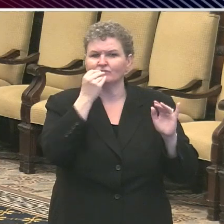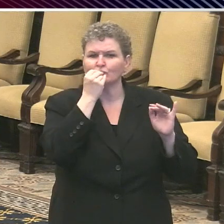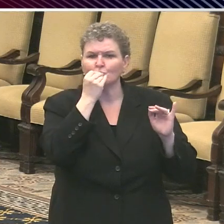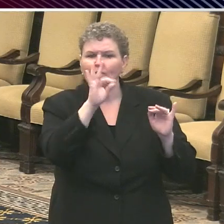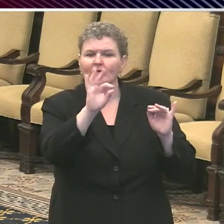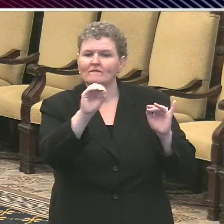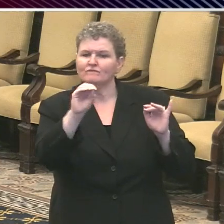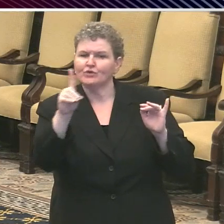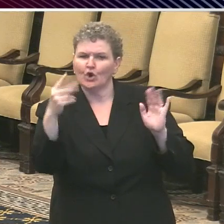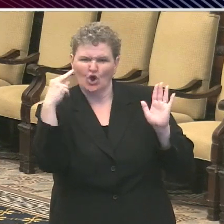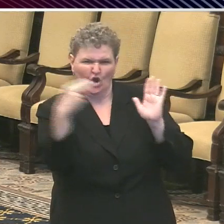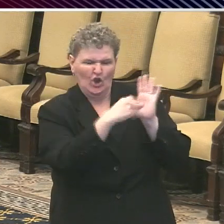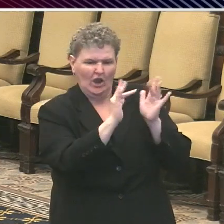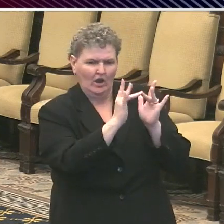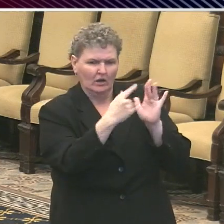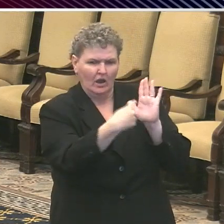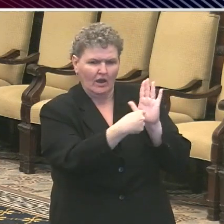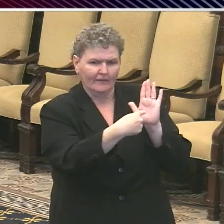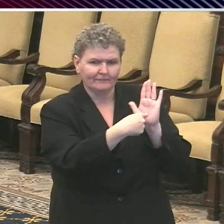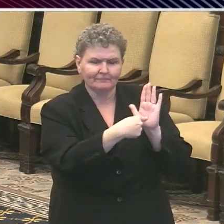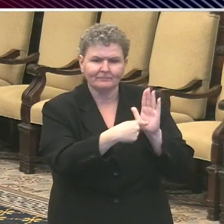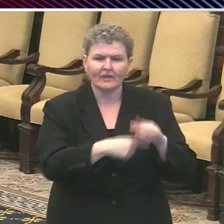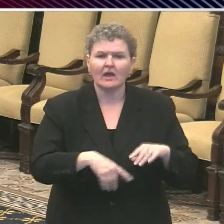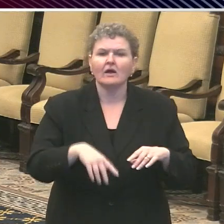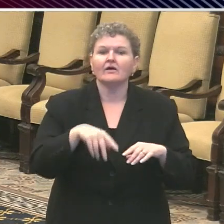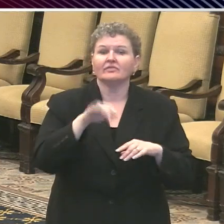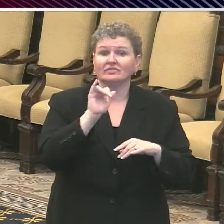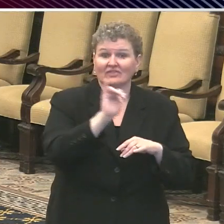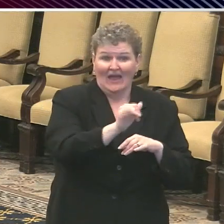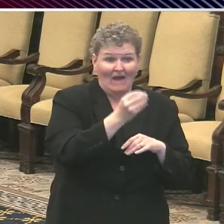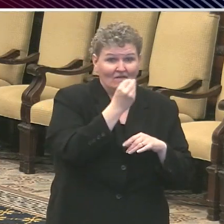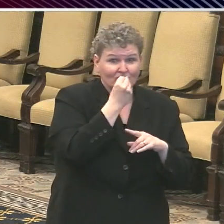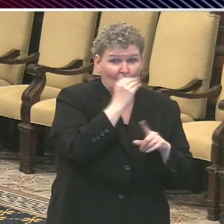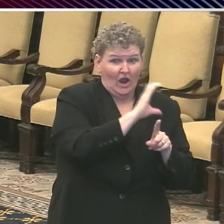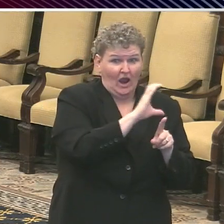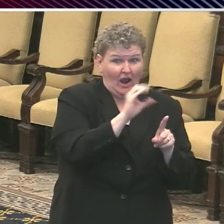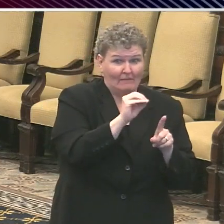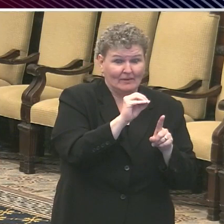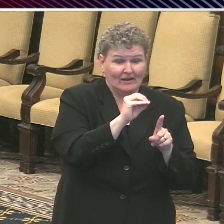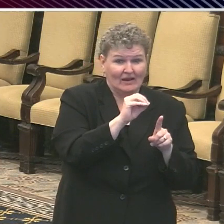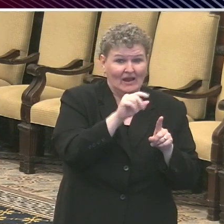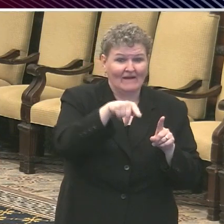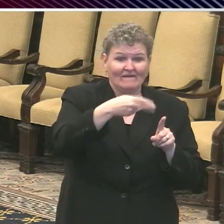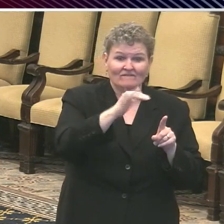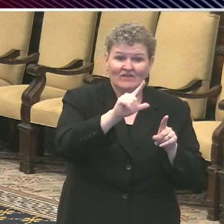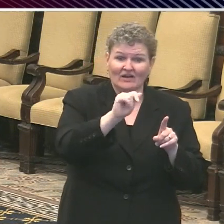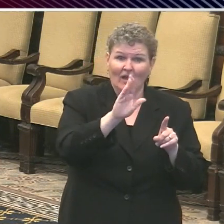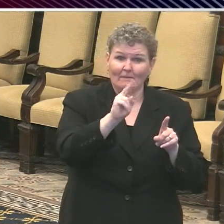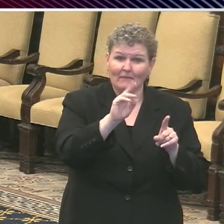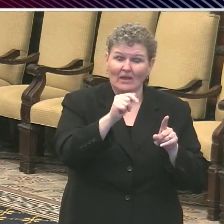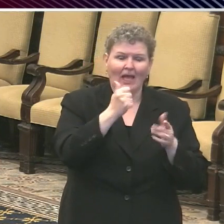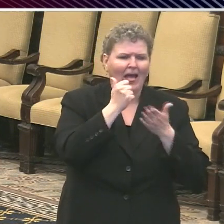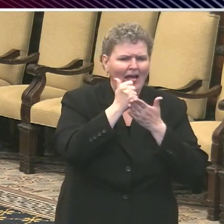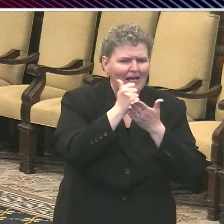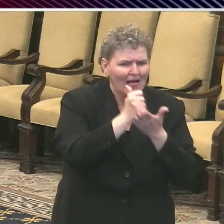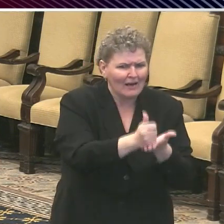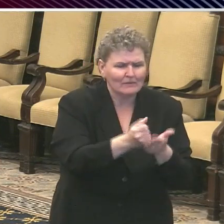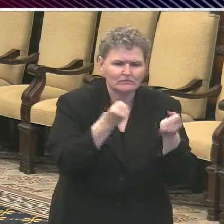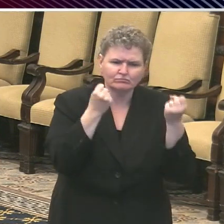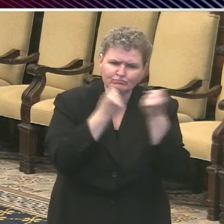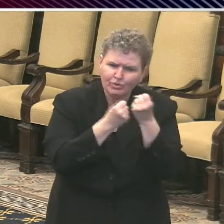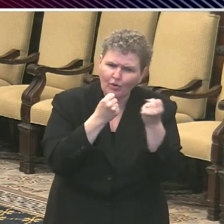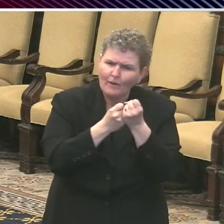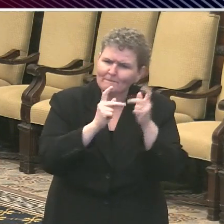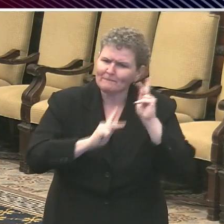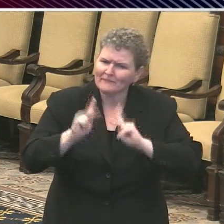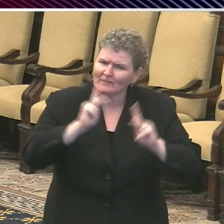phila.gov/food. We are grateful to Philabundance for continuing to respond to hunger in our region, and we're proud to support them in operating the site. We also want to